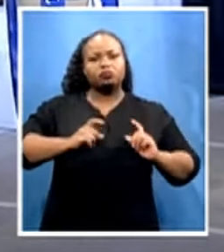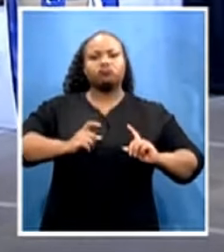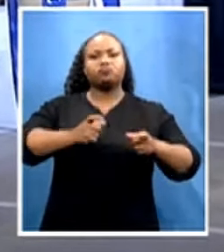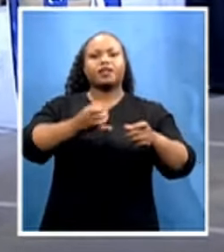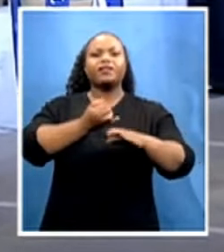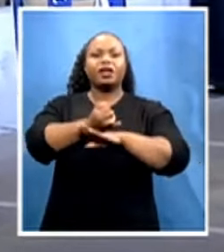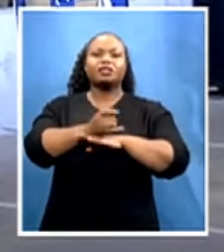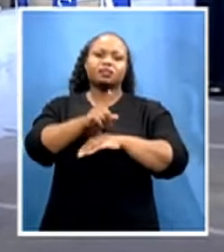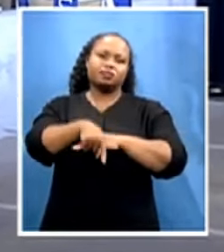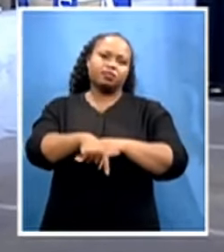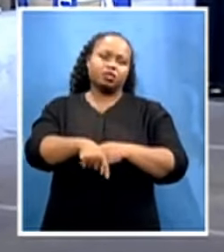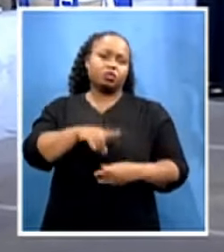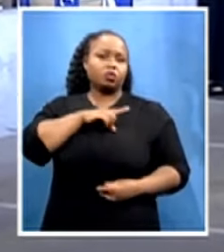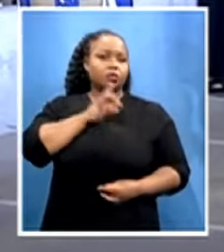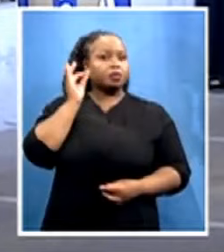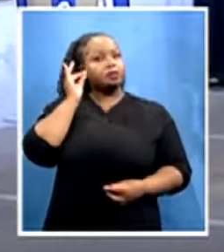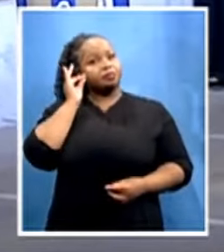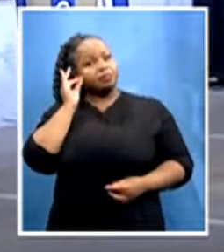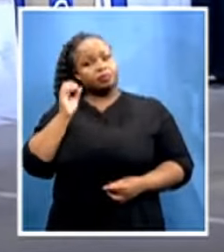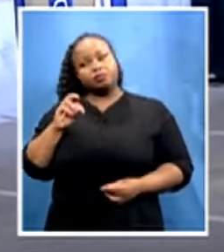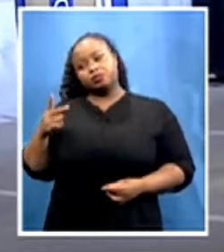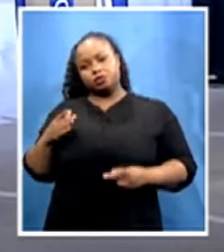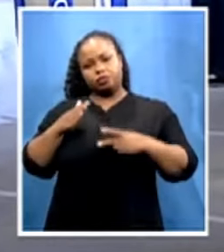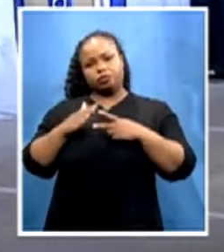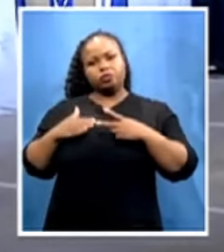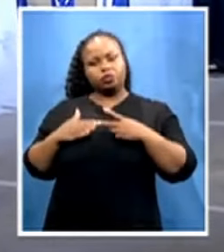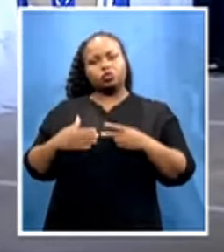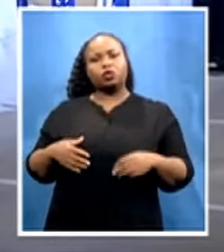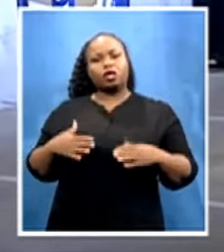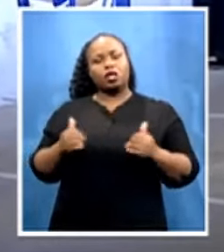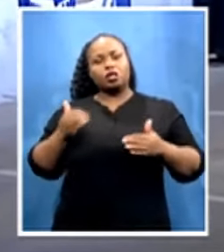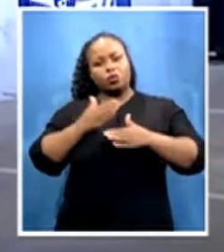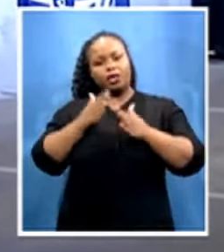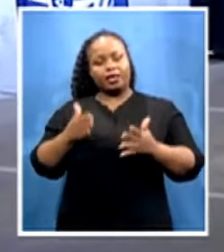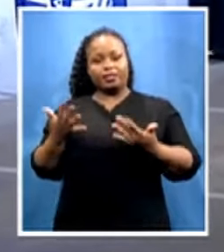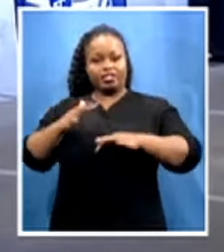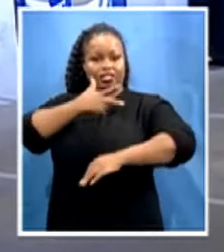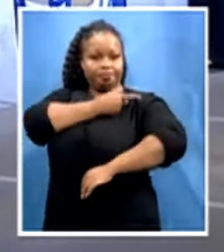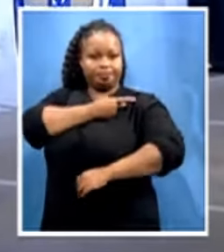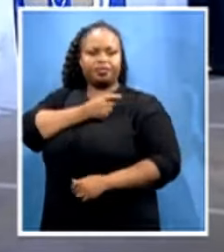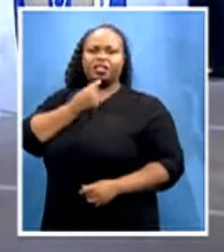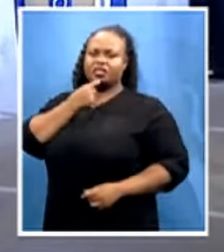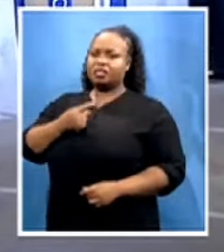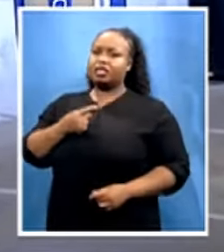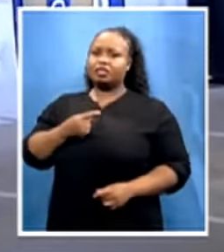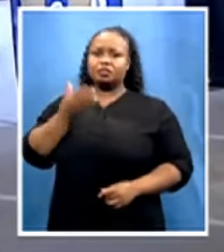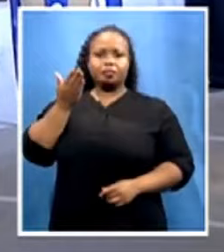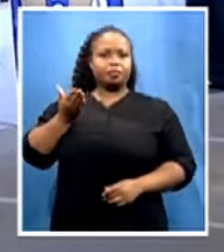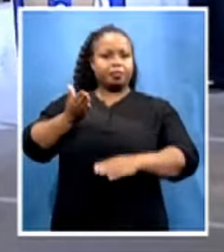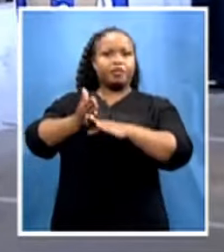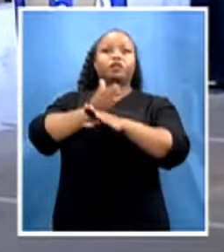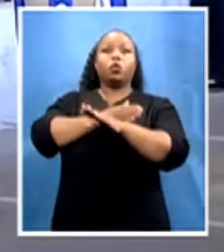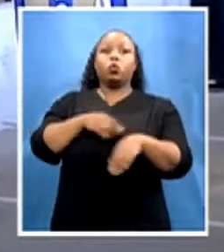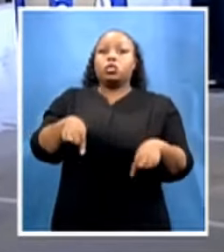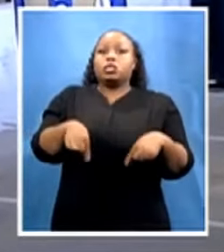two of the health workers who just got vaccinated, they are saying that they were panicking amid all these